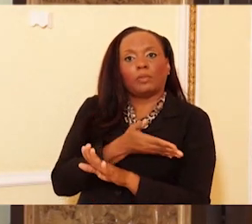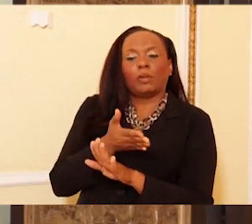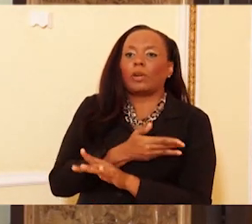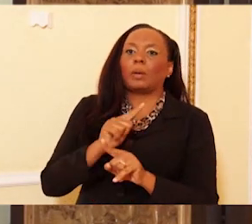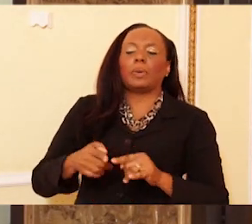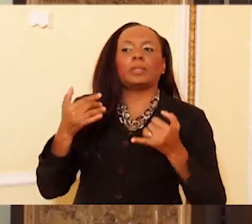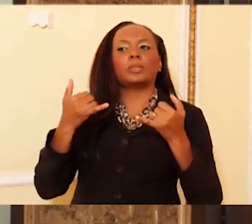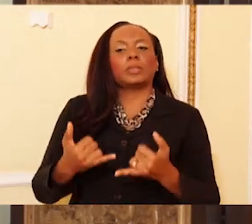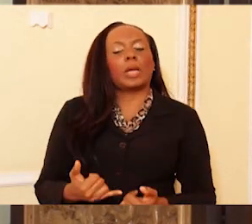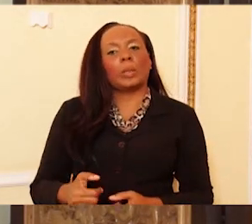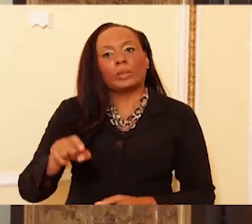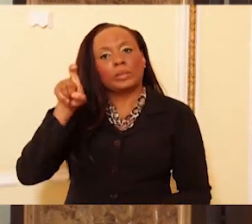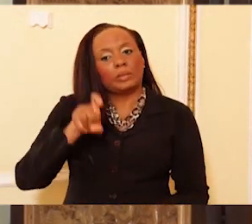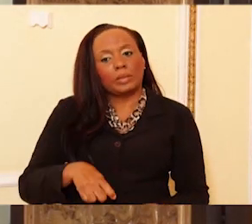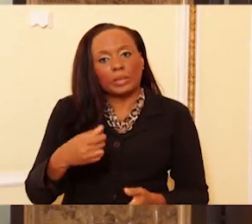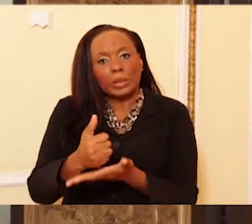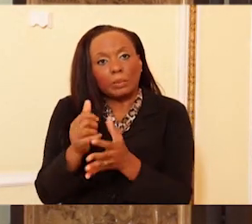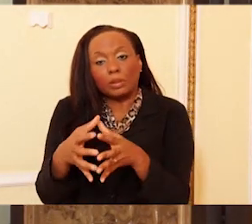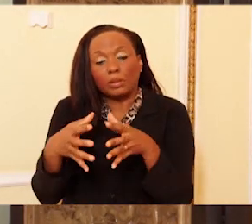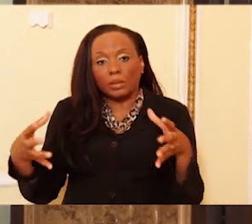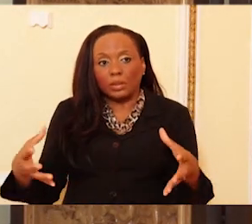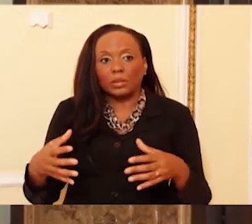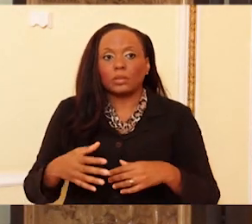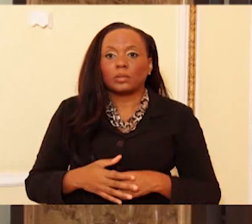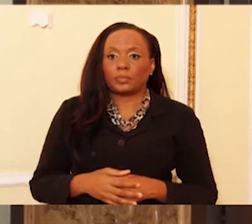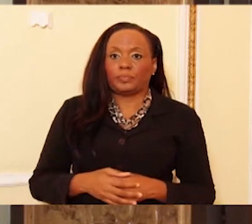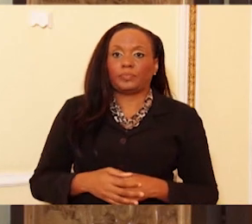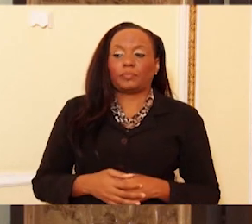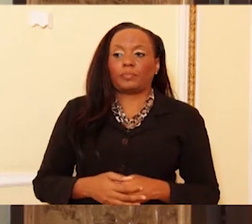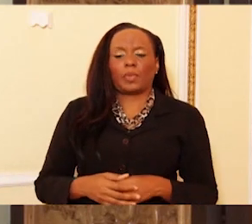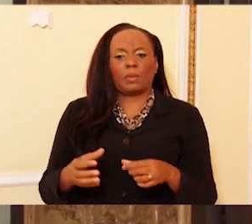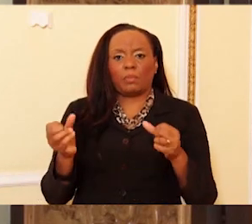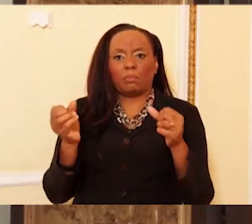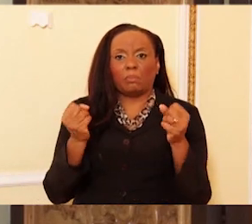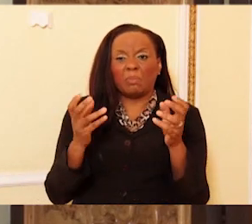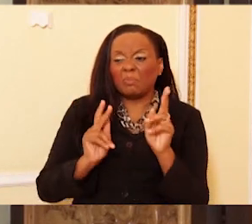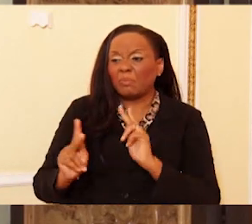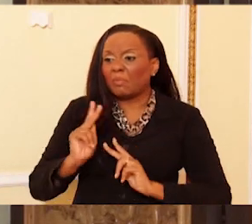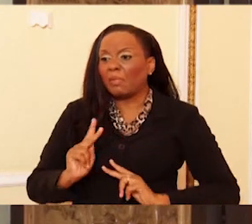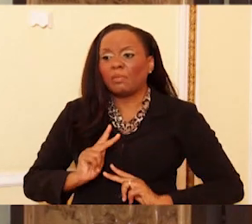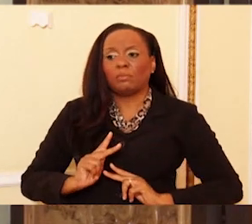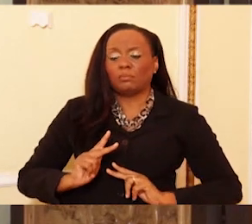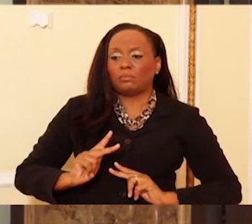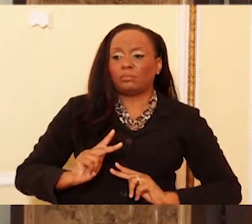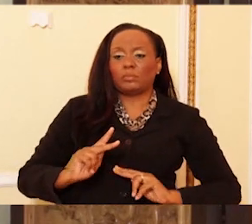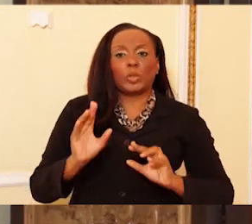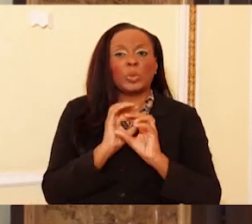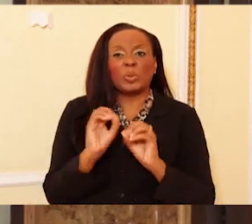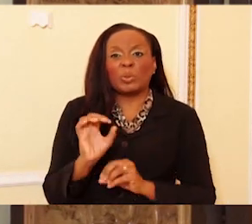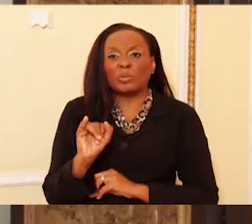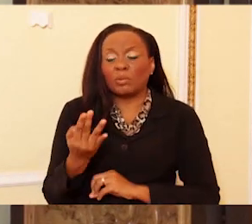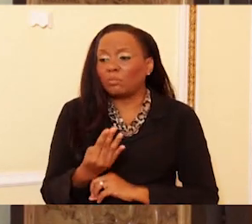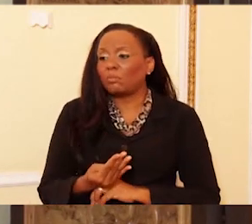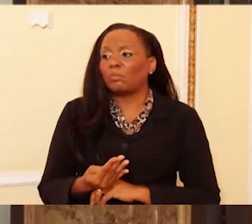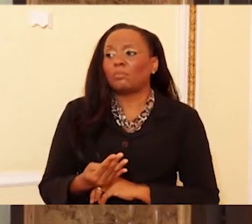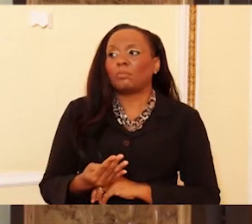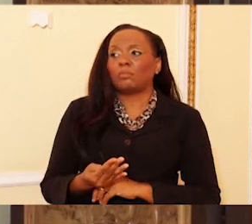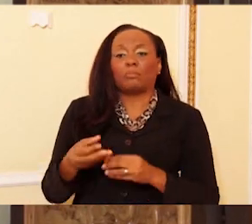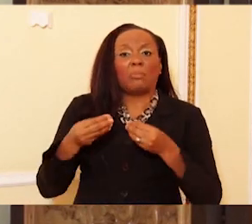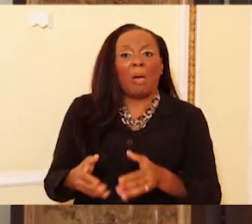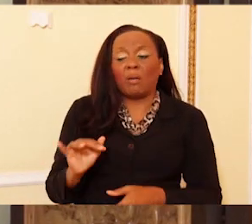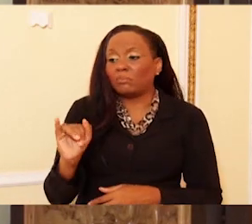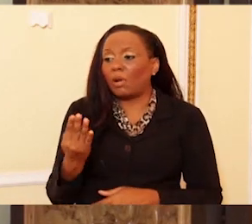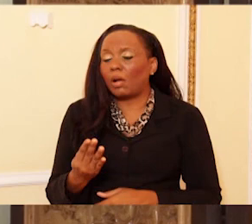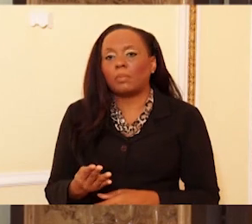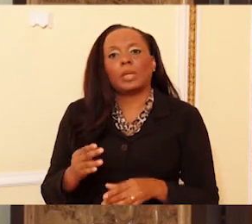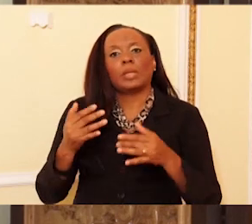ours before have now lost their income and their independence and are now reaching out to gain